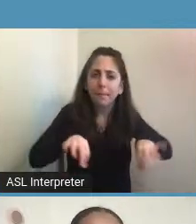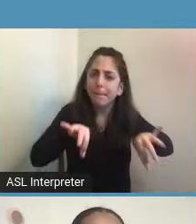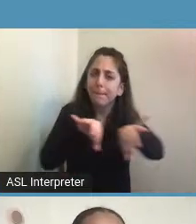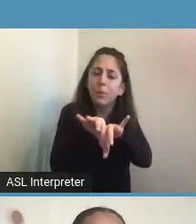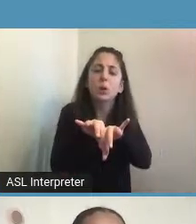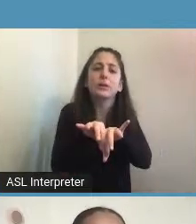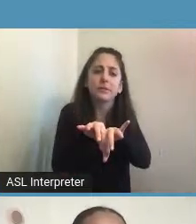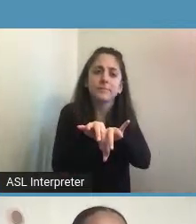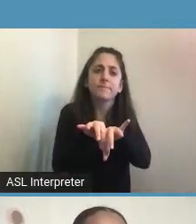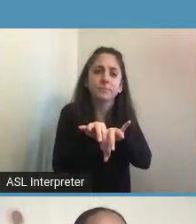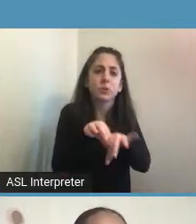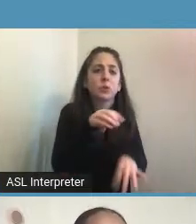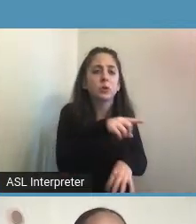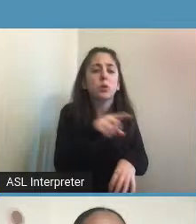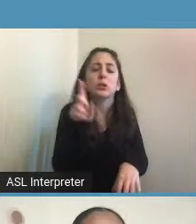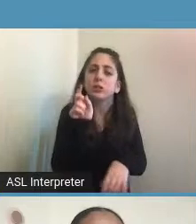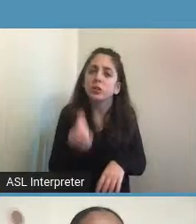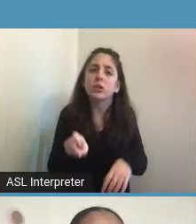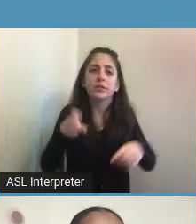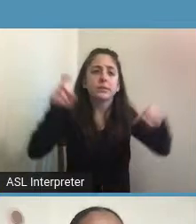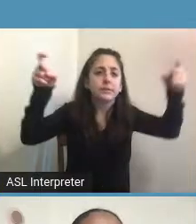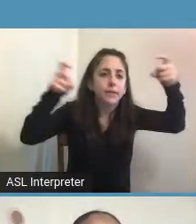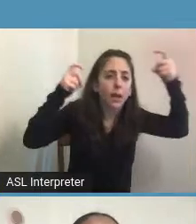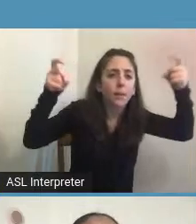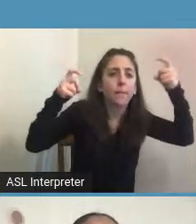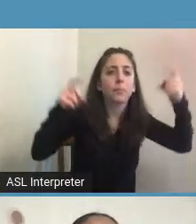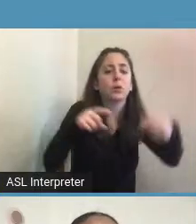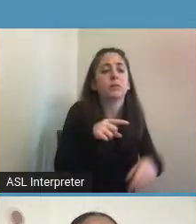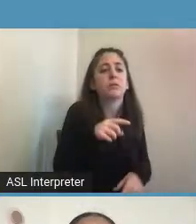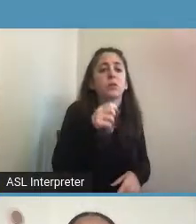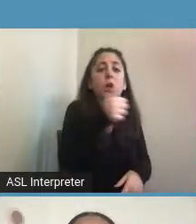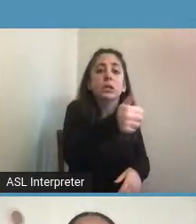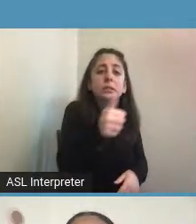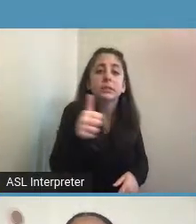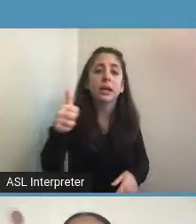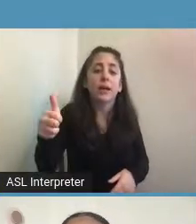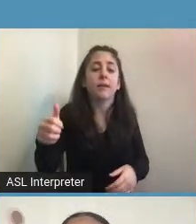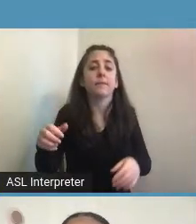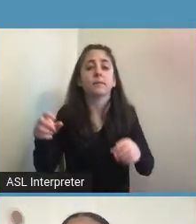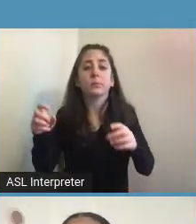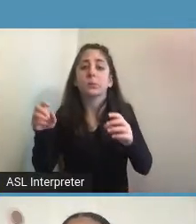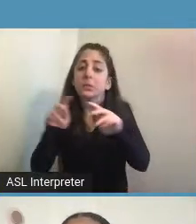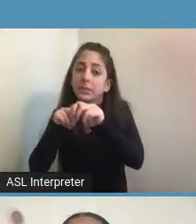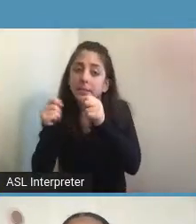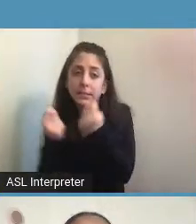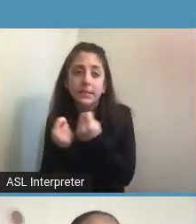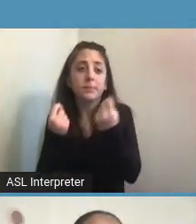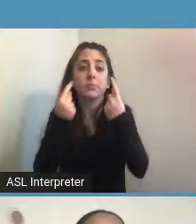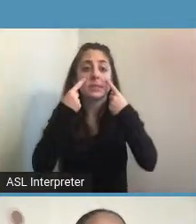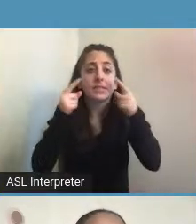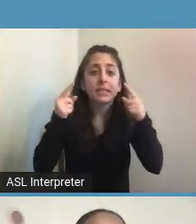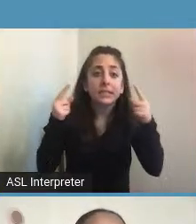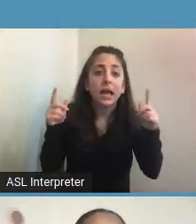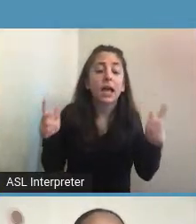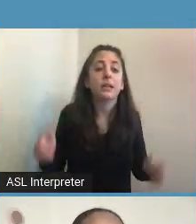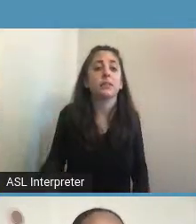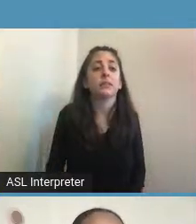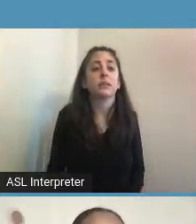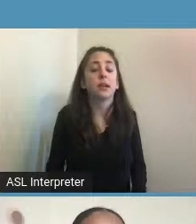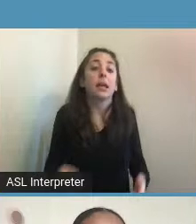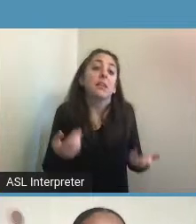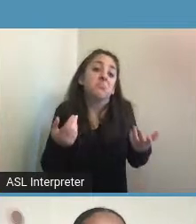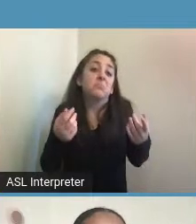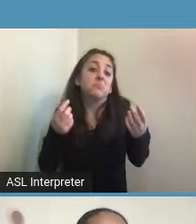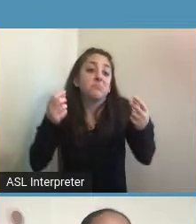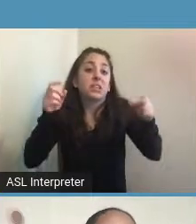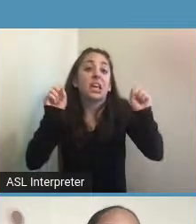celebrate. Celebrate you, celebrate the team, celebrate your success. Even celebrate your failures if you